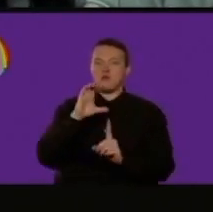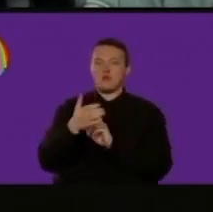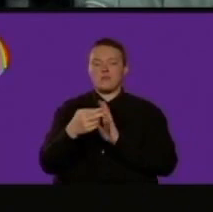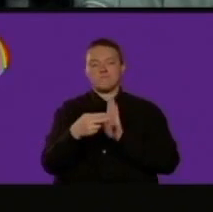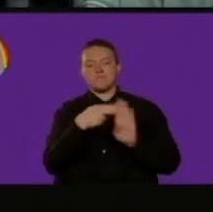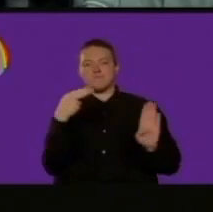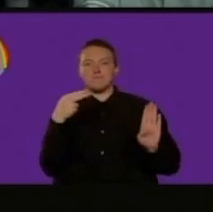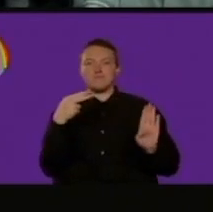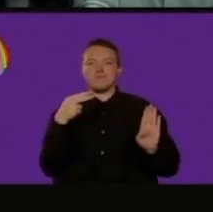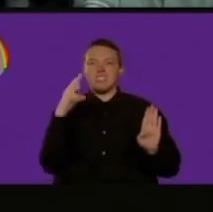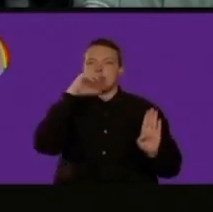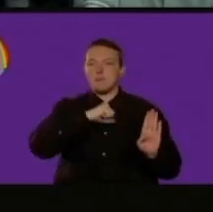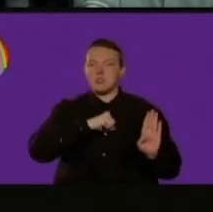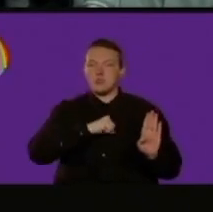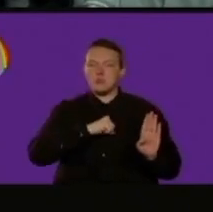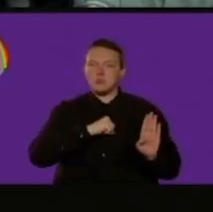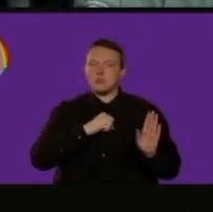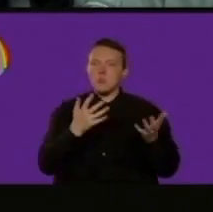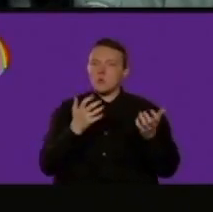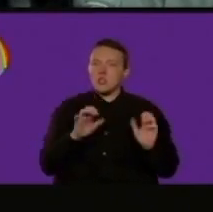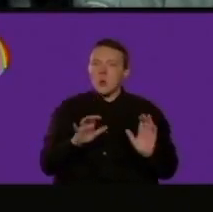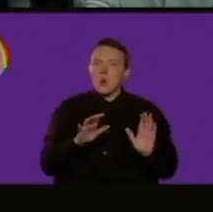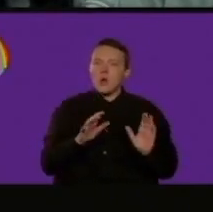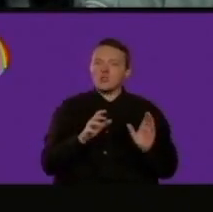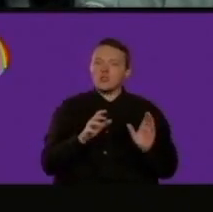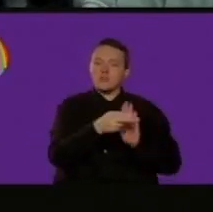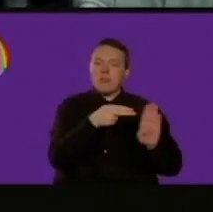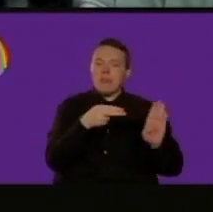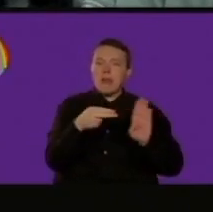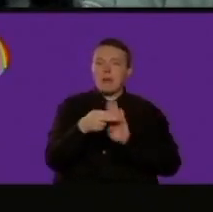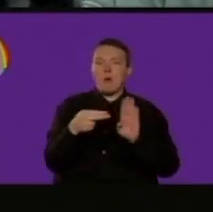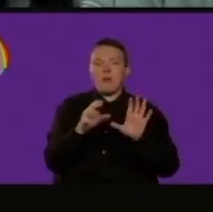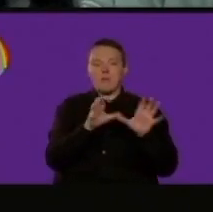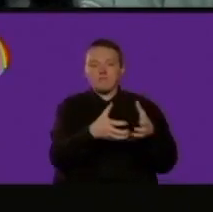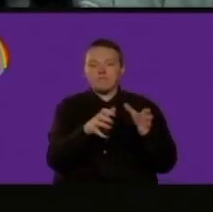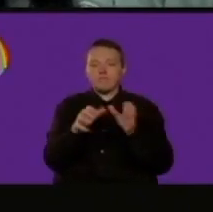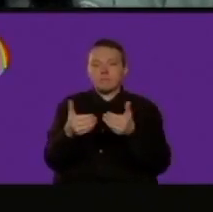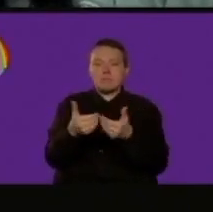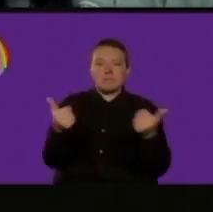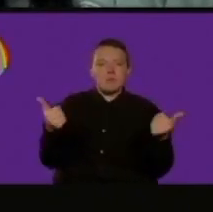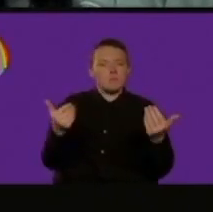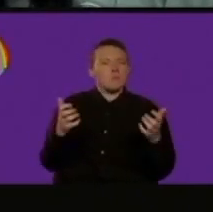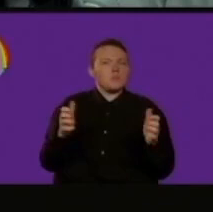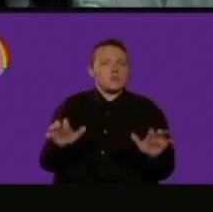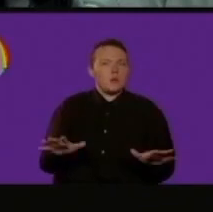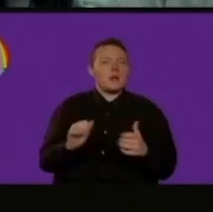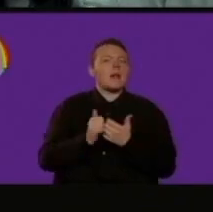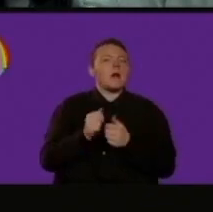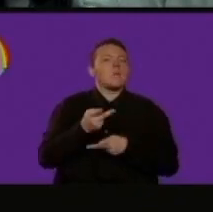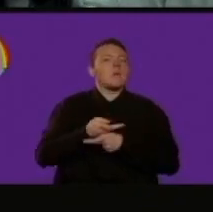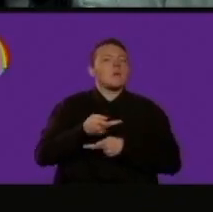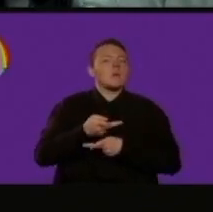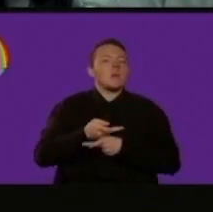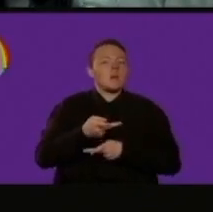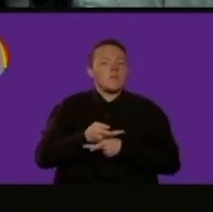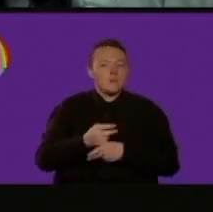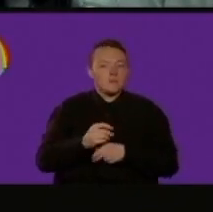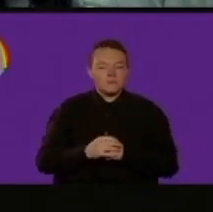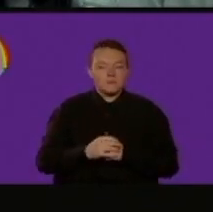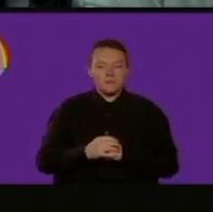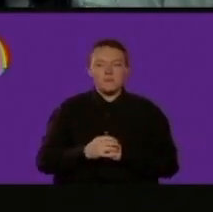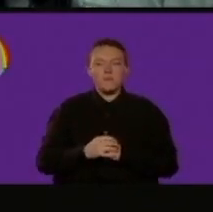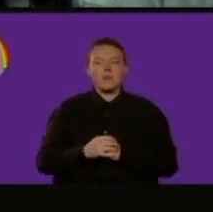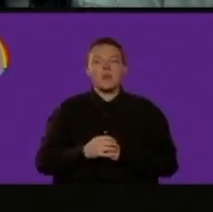these women are represented versus men in these programs, and how we can use Scratch